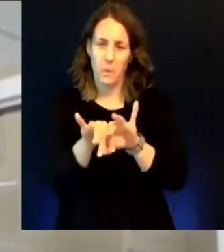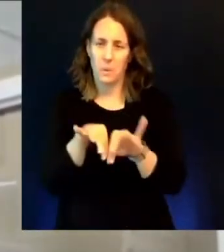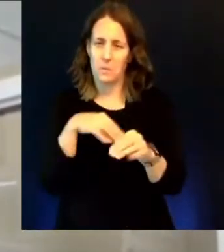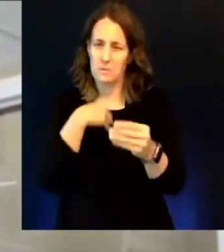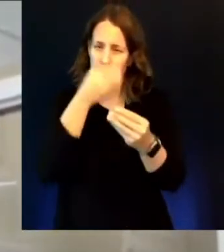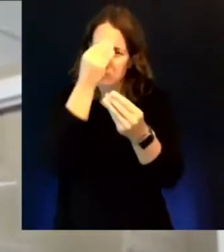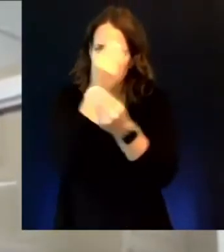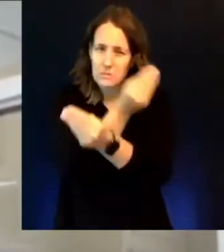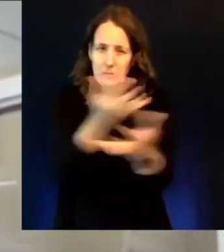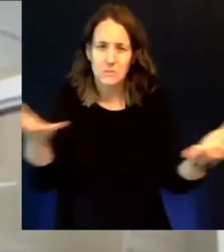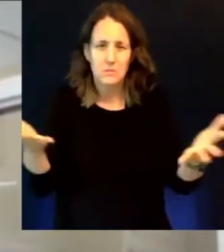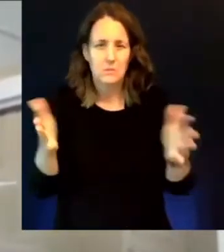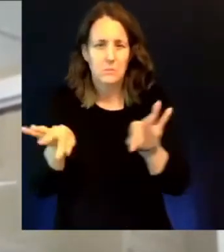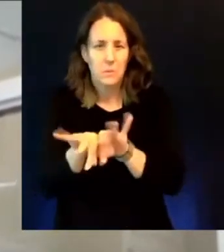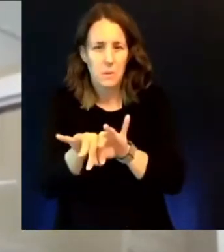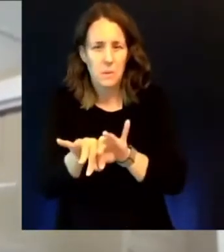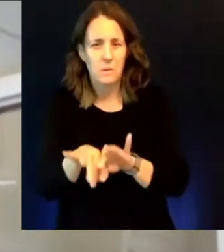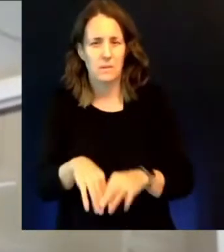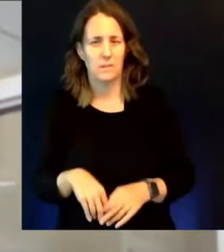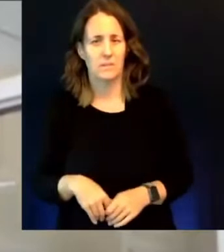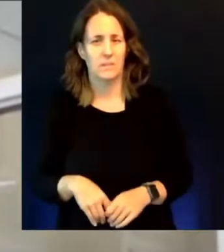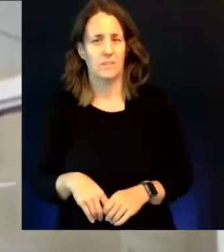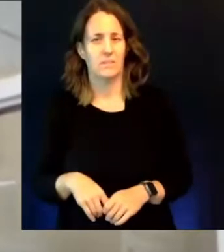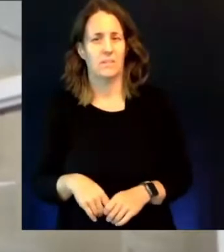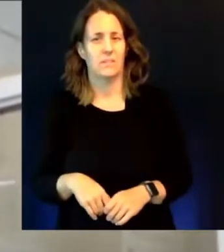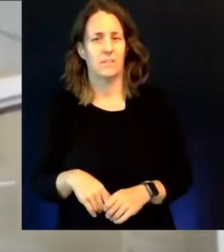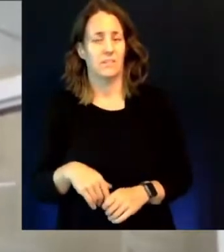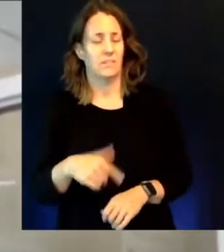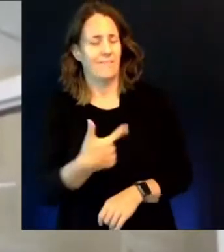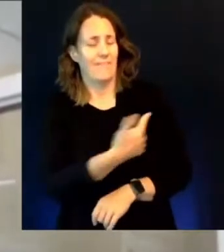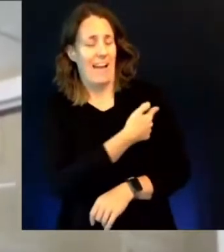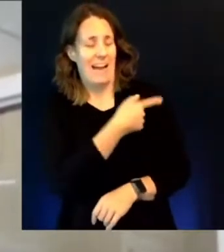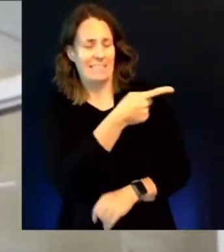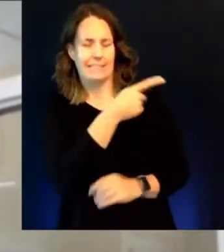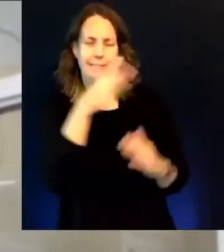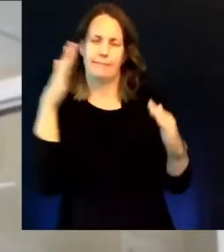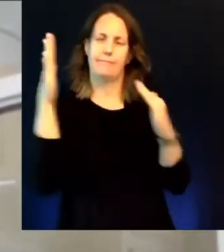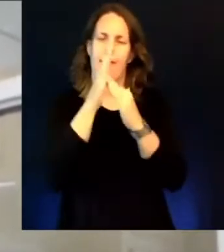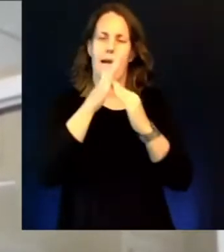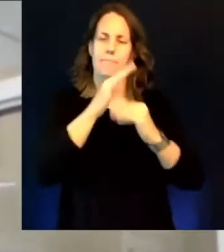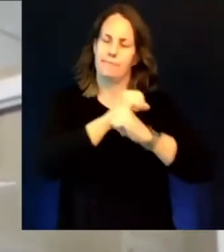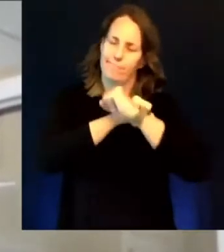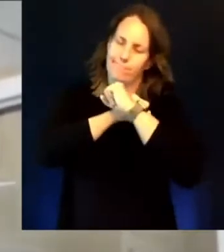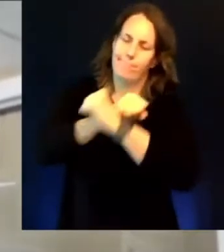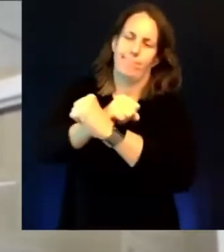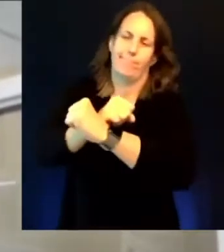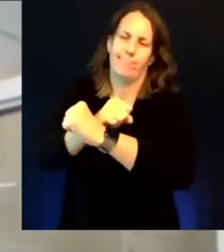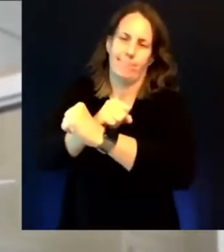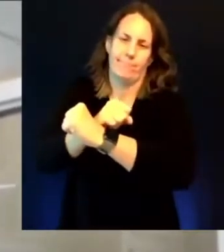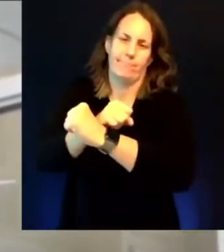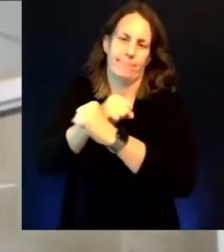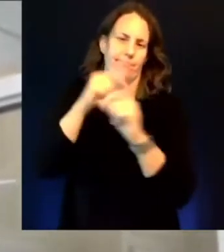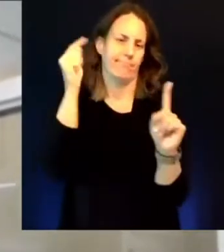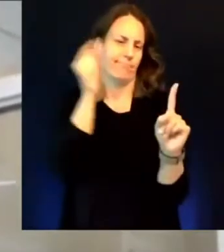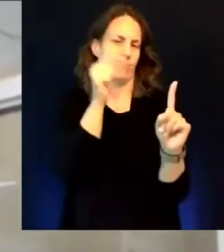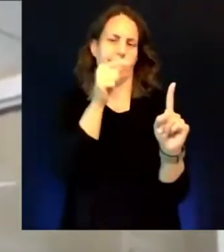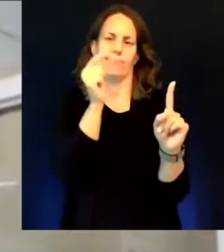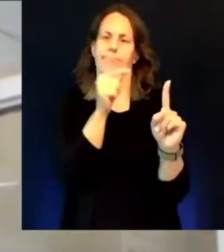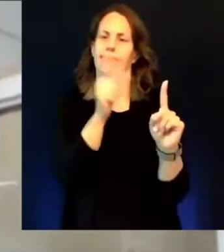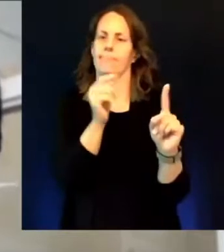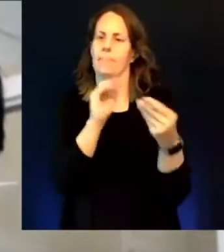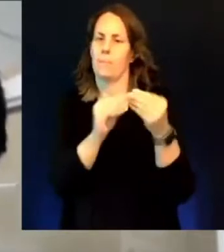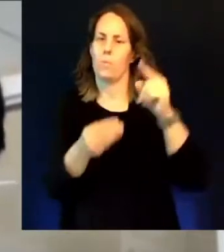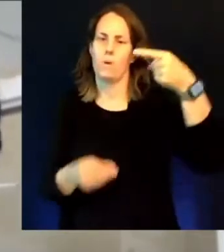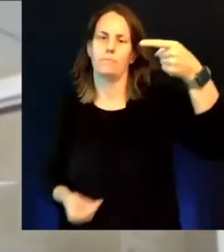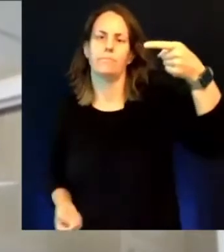our highest impact tool. It's only one tool. The other things that we need to do to minimize transmission is the behaviors